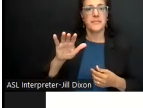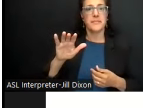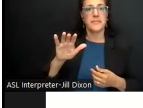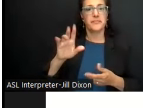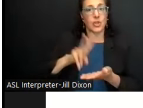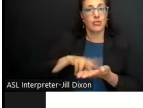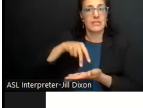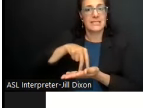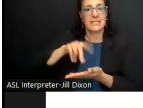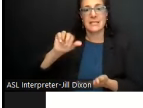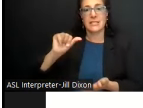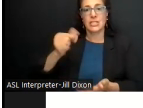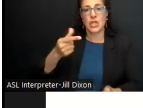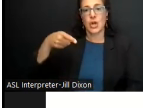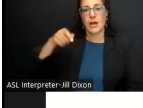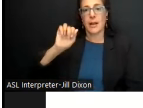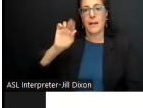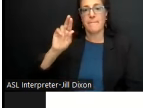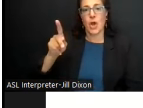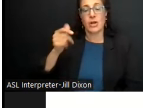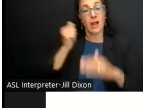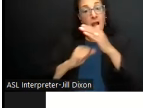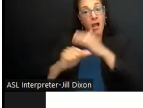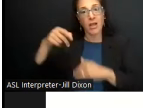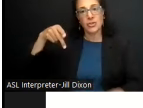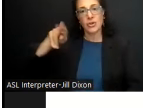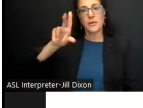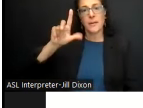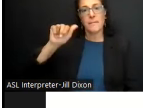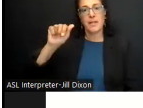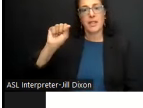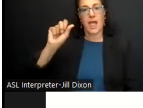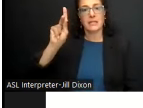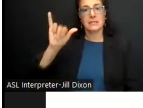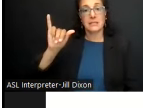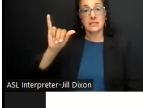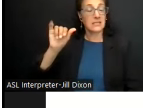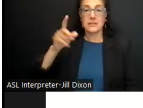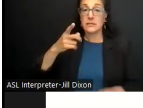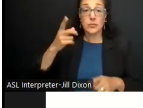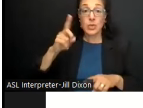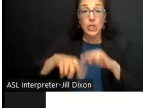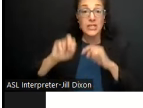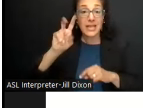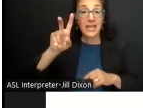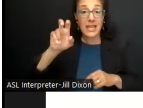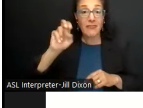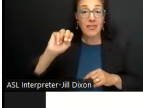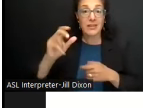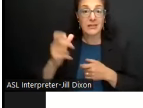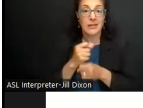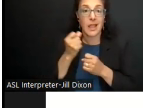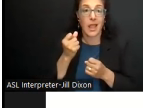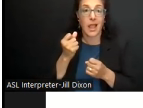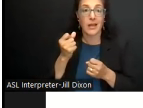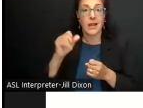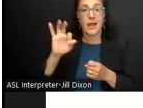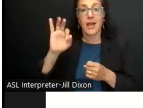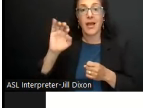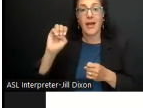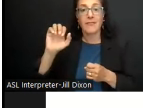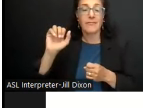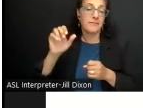resilient dog park underneath the Pulaski. And we couldn't even get a feasibility study